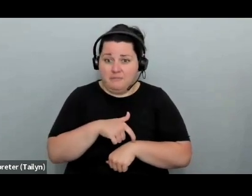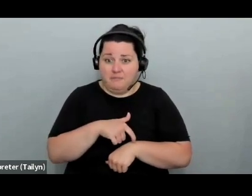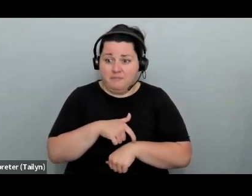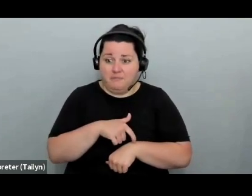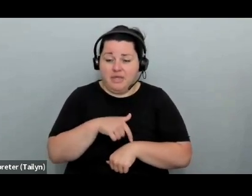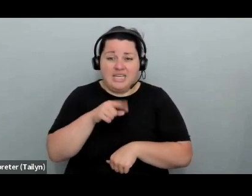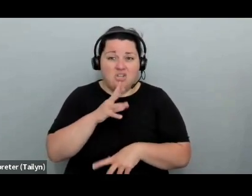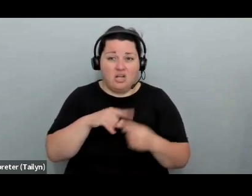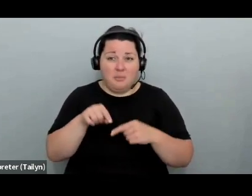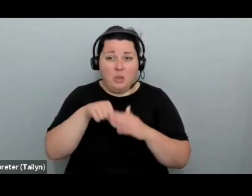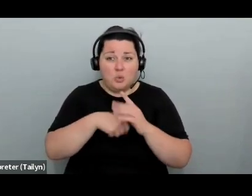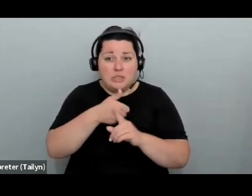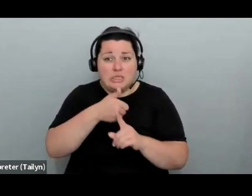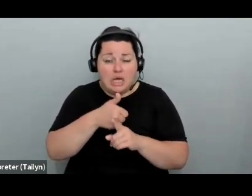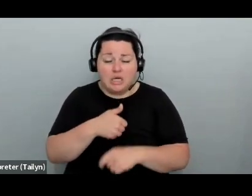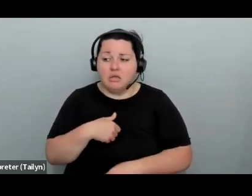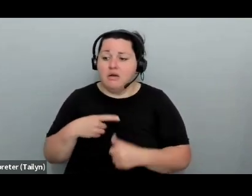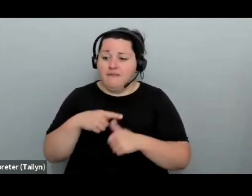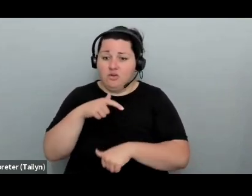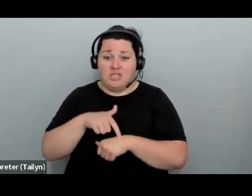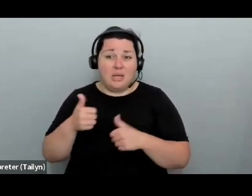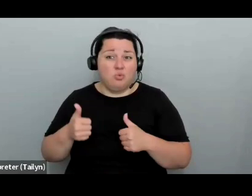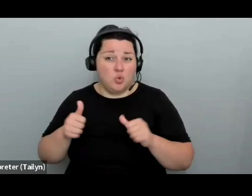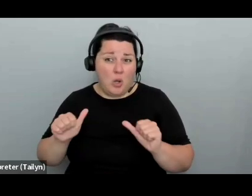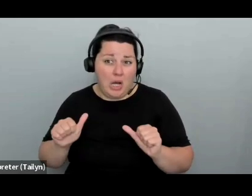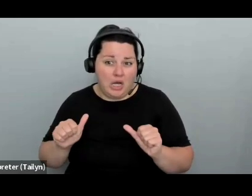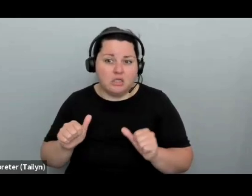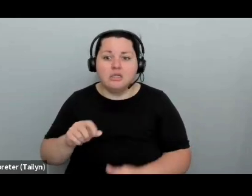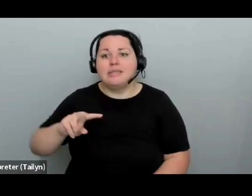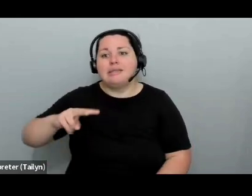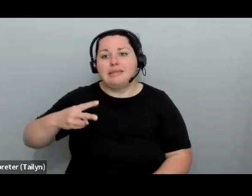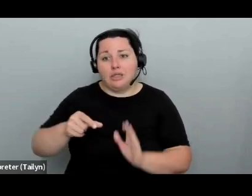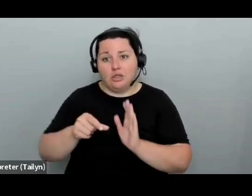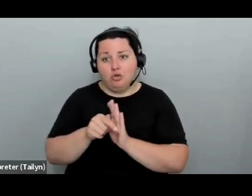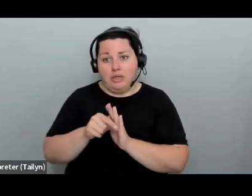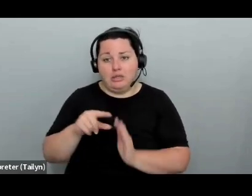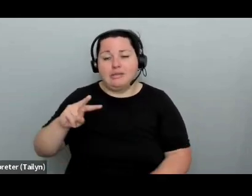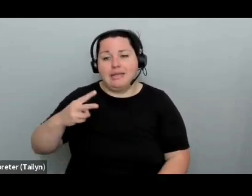talked about suicide, the first time that he attempted, he was in 2nd grade.